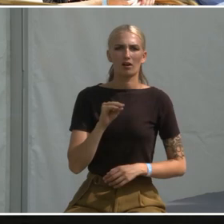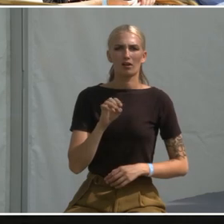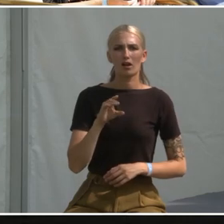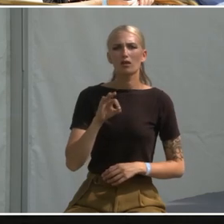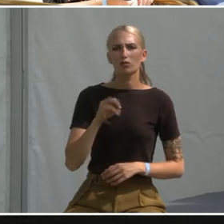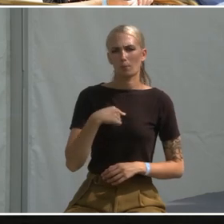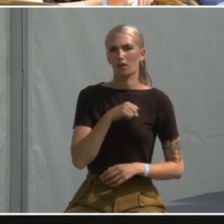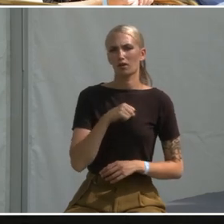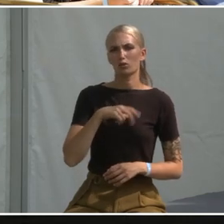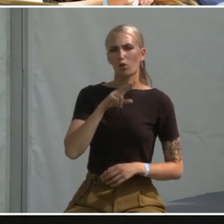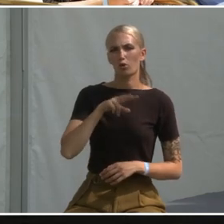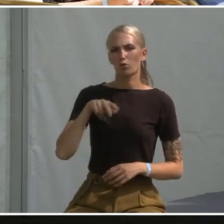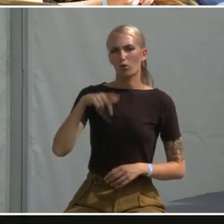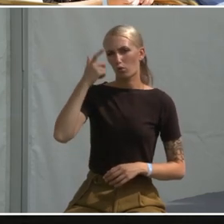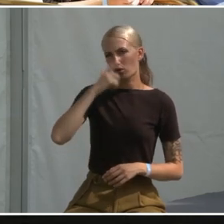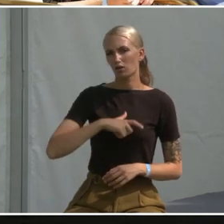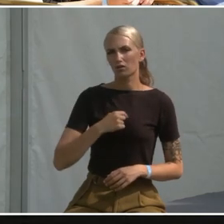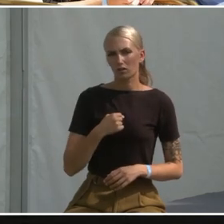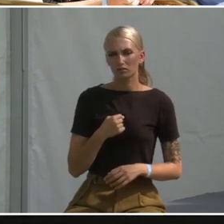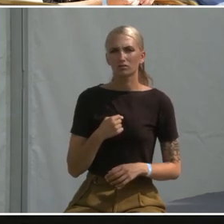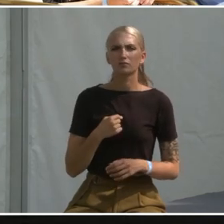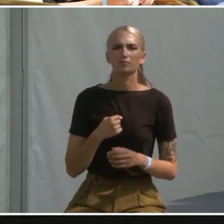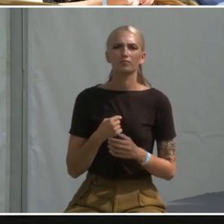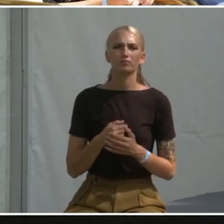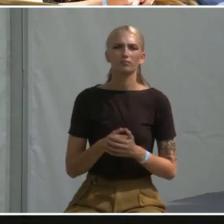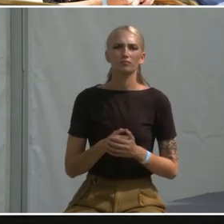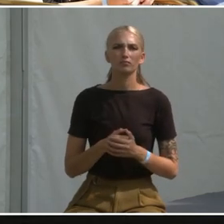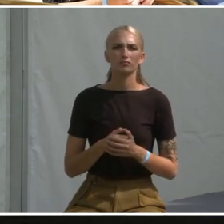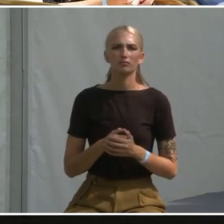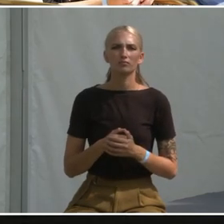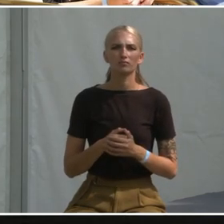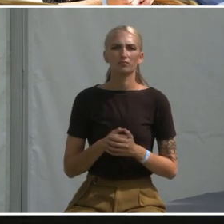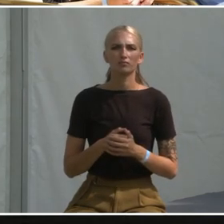Reform Resource Center for Men. Actually going to sit on the stage later on.